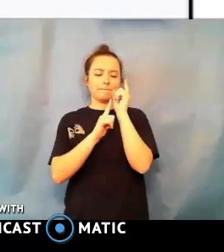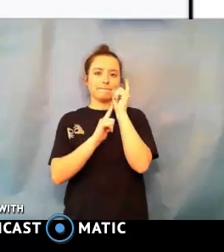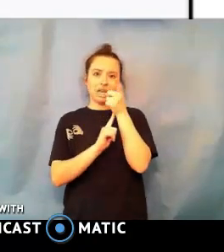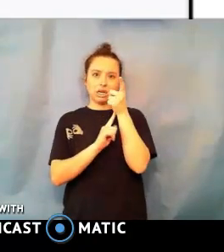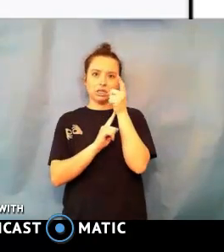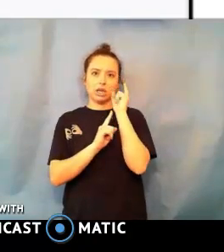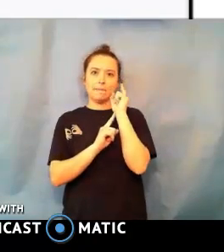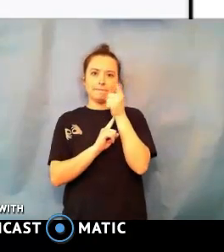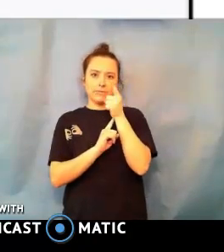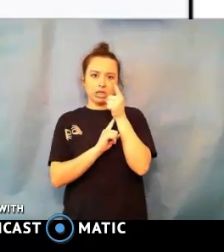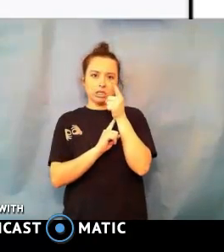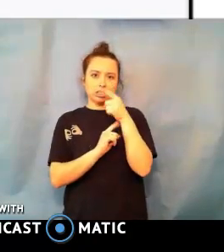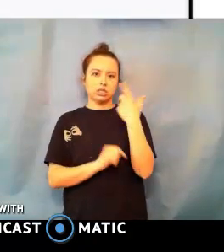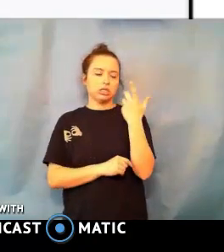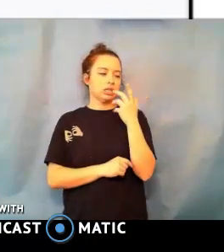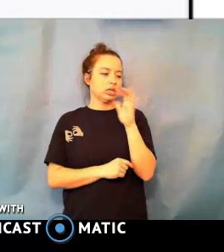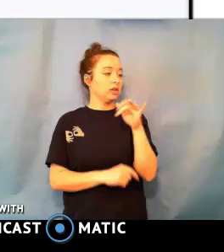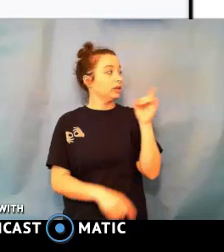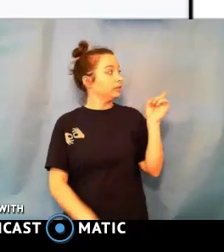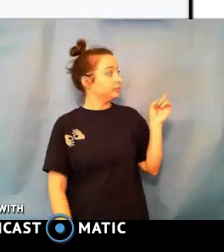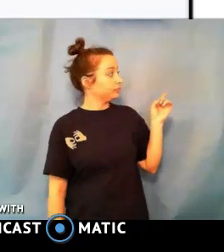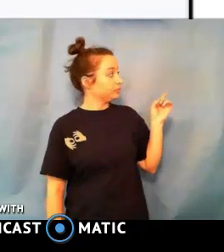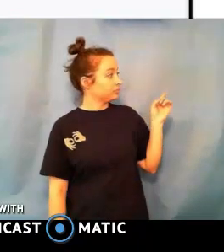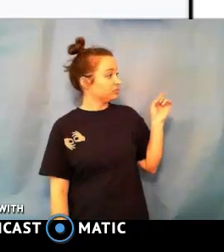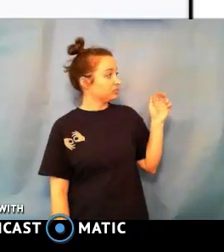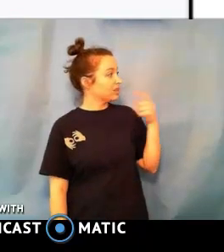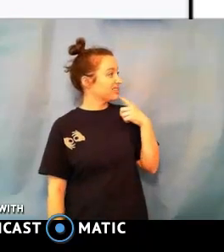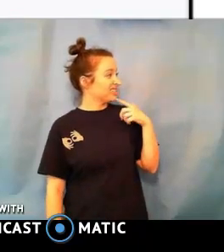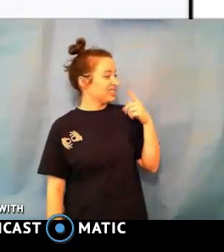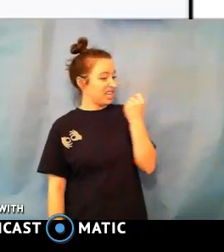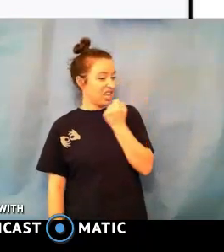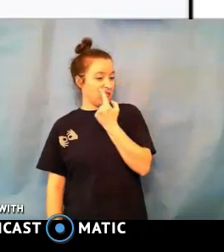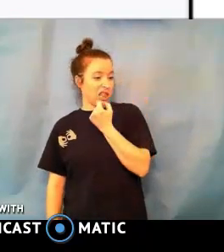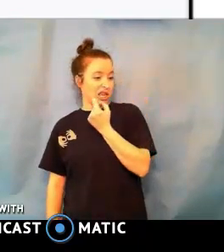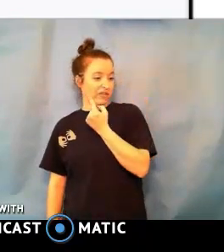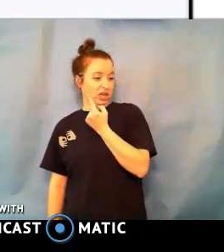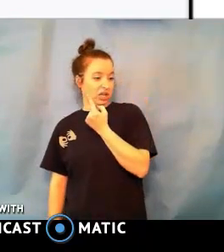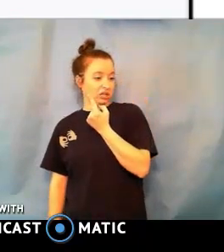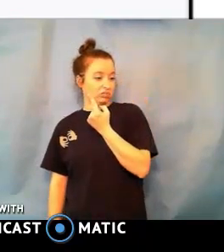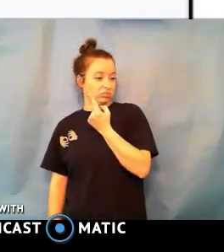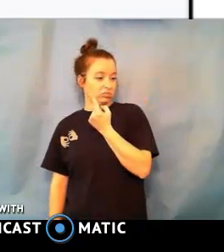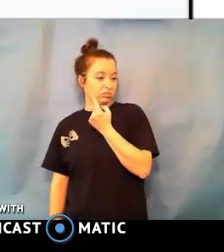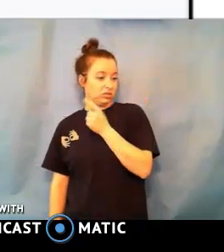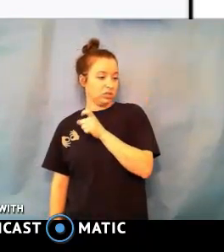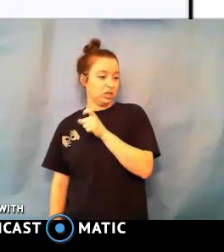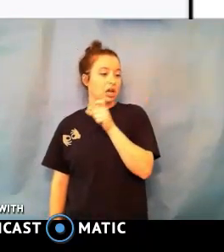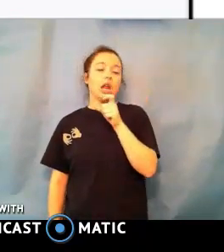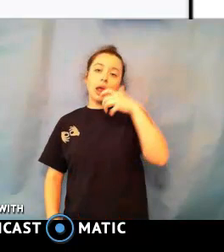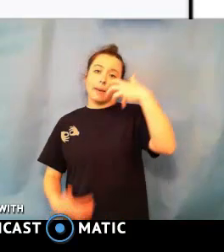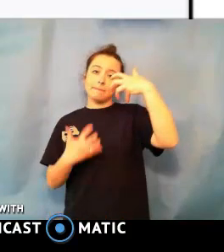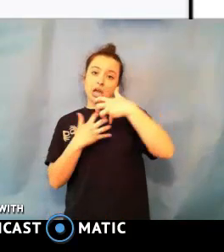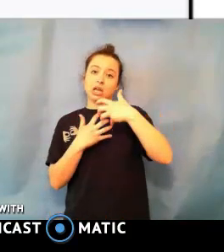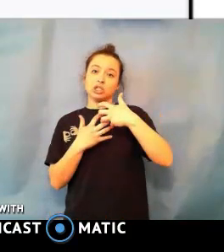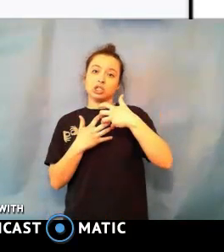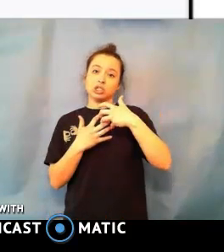the other side. So this analog clock says 11 o'clock, and so now the digital clock matches. So